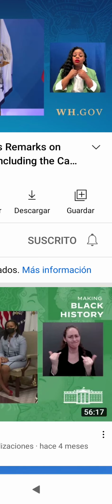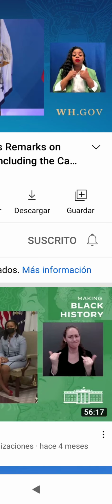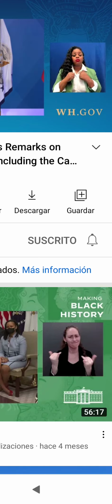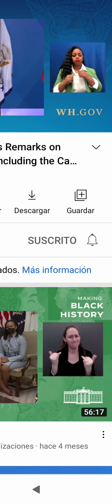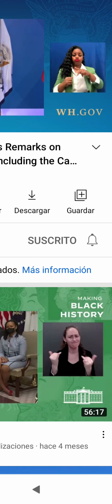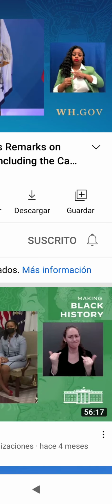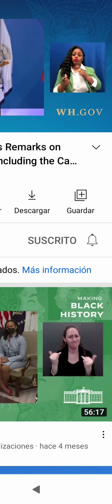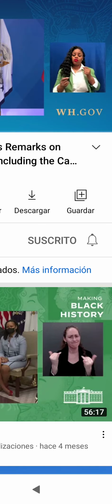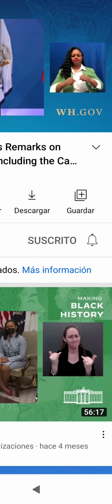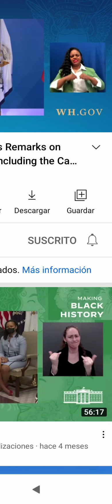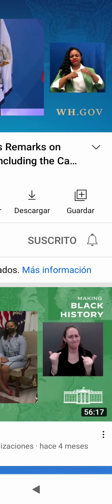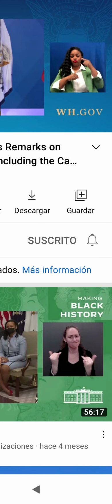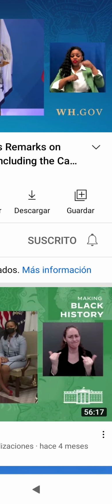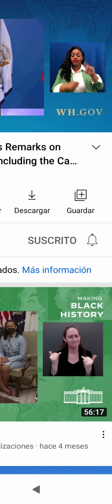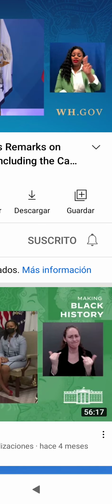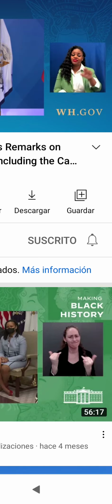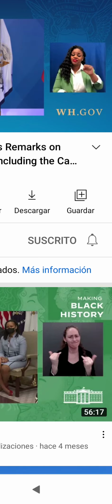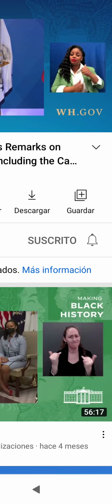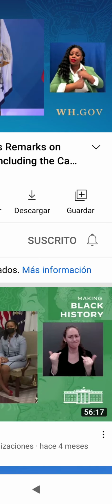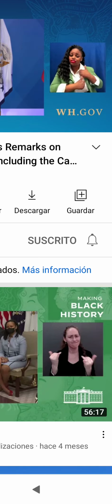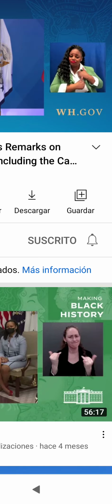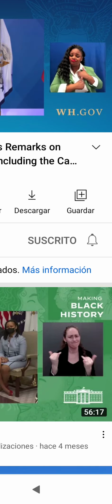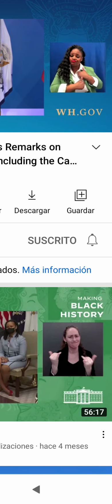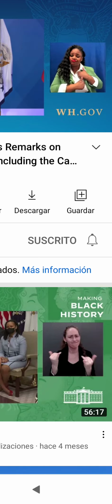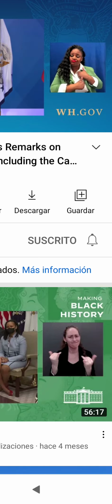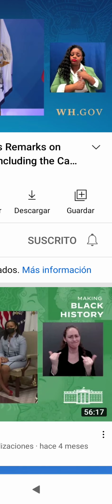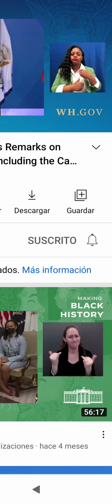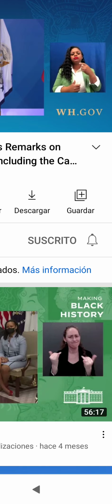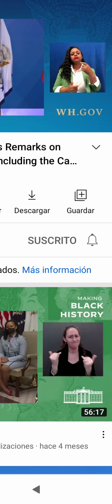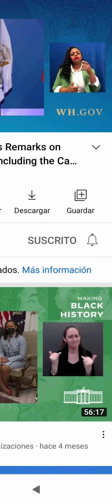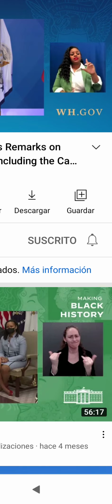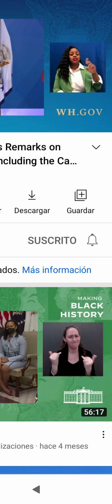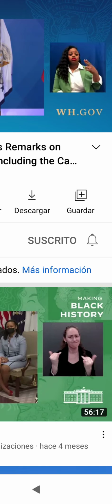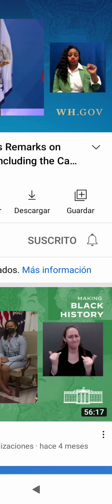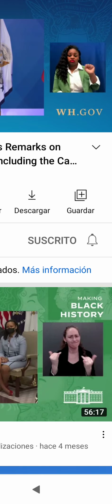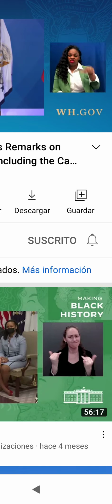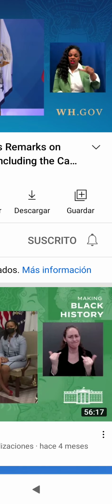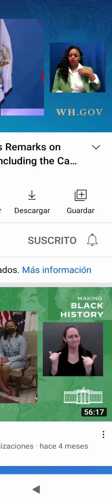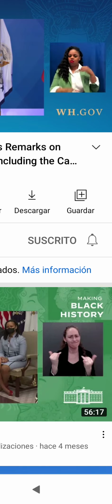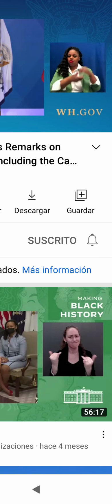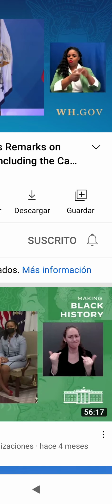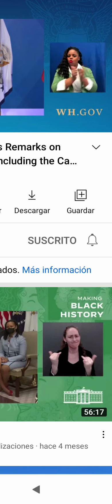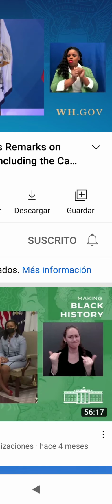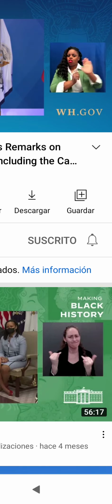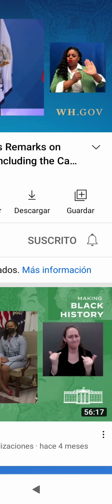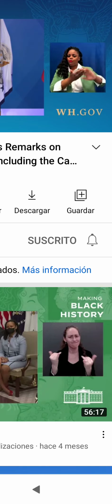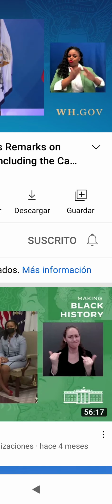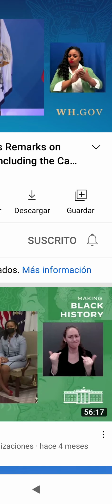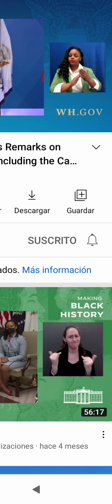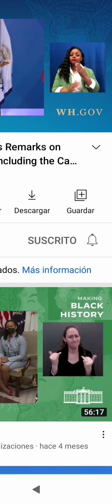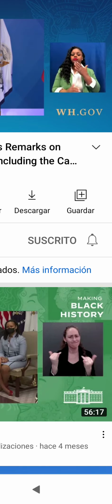States military. And at DHS, we stand alongside HBCUs and communities of color in countering any form of